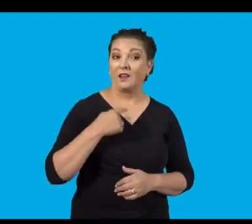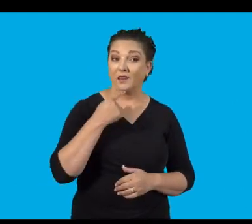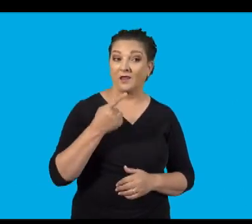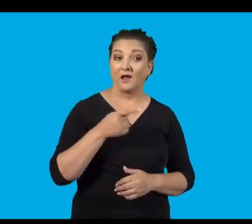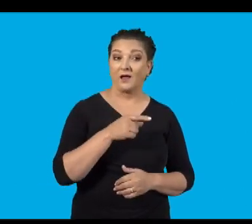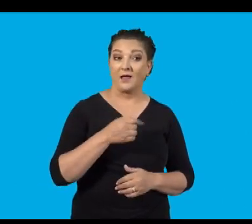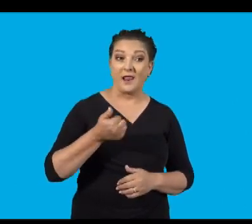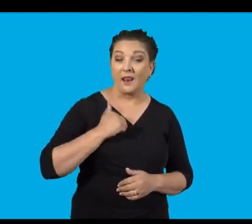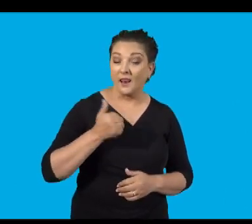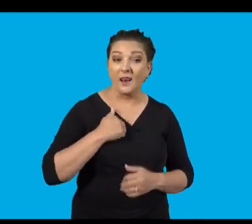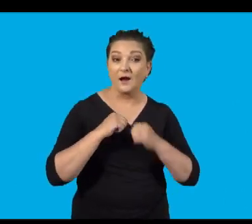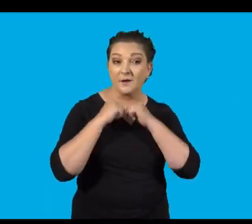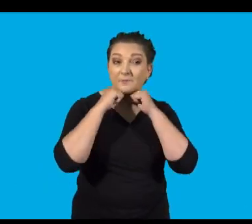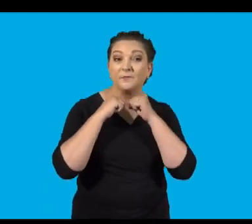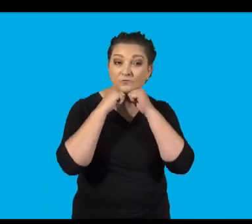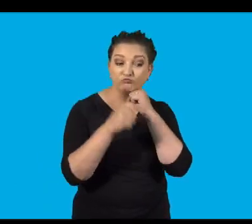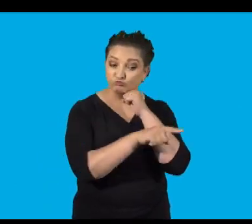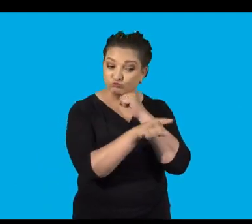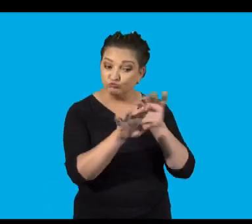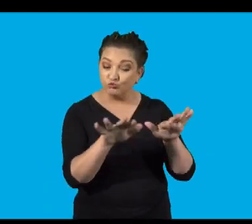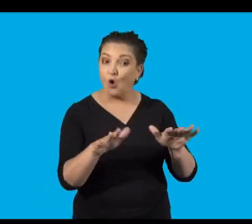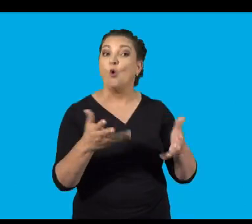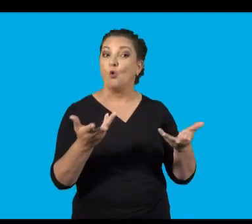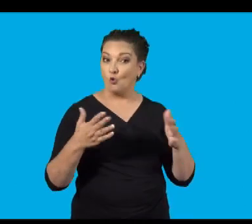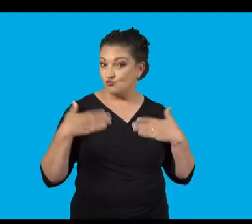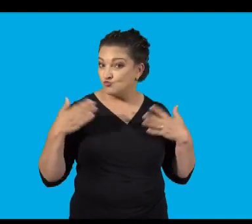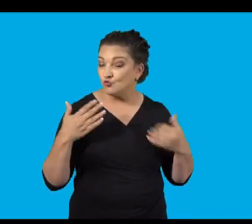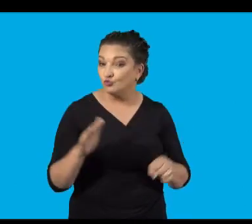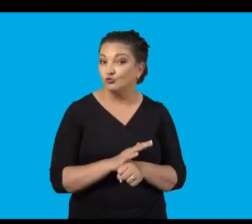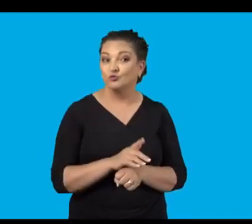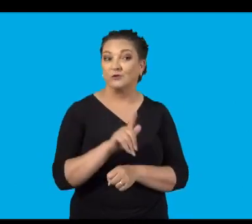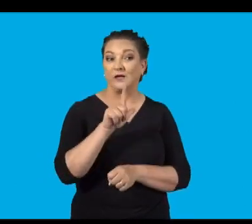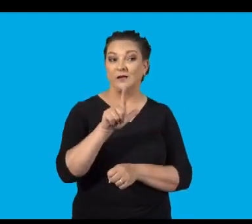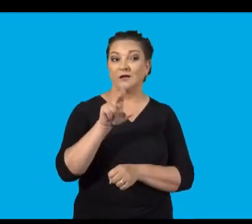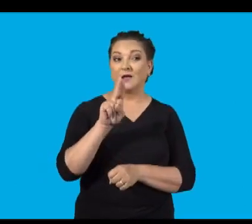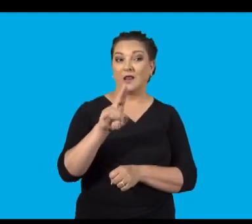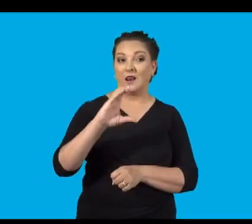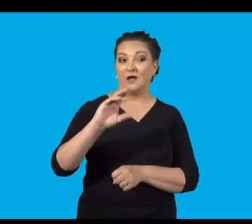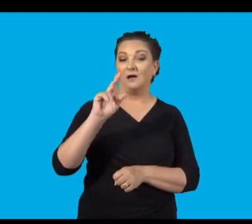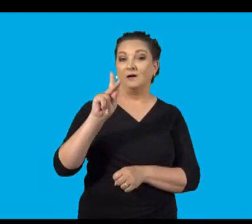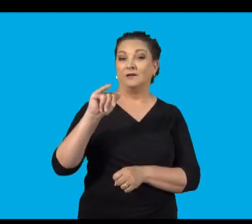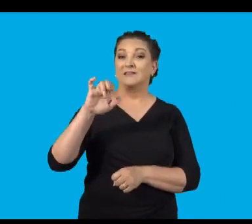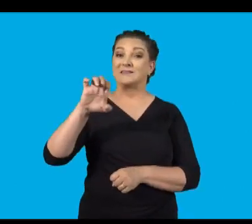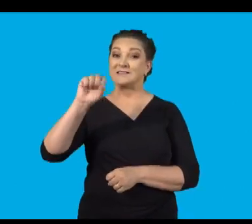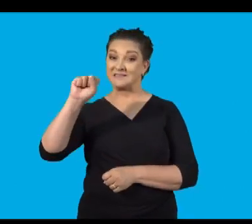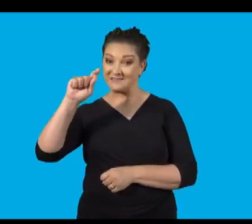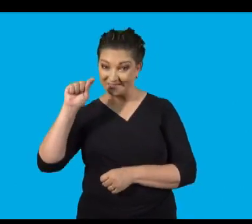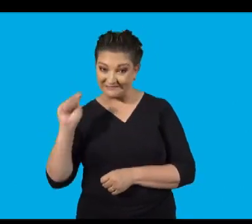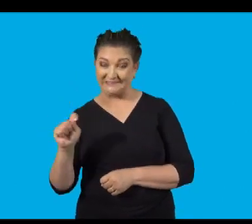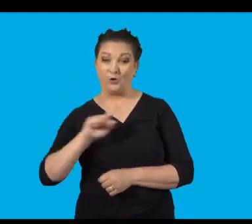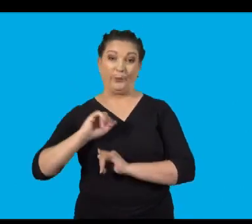1.3.4, the lucky parents are those who have grateful children. So the luckiest. Look at the EST for